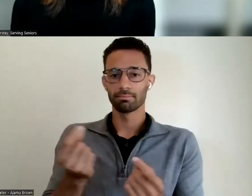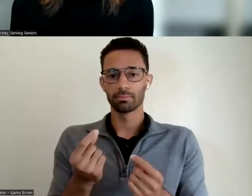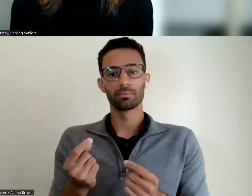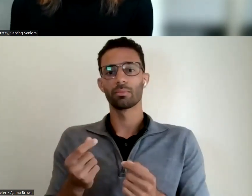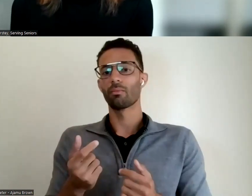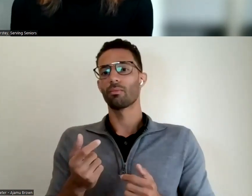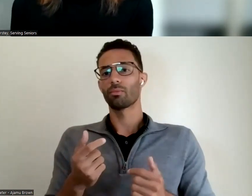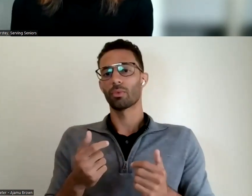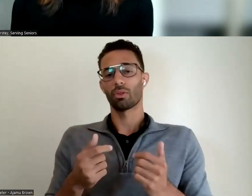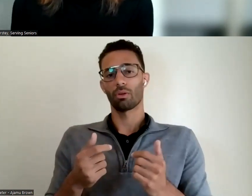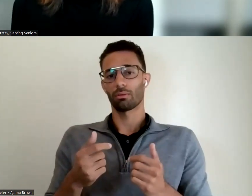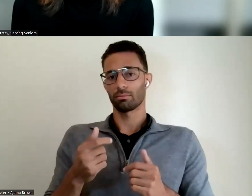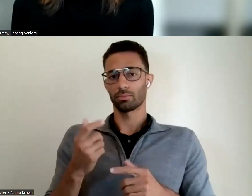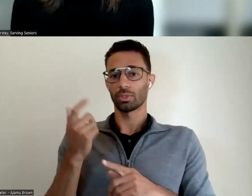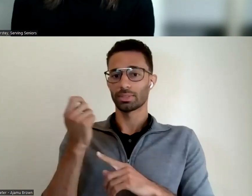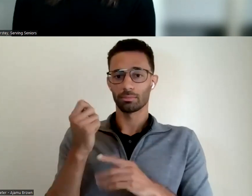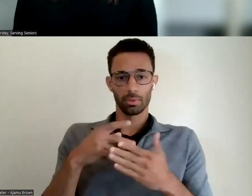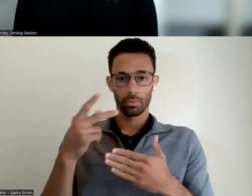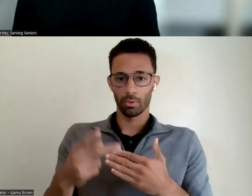my first question.